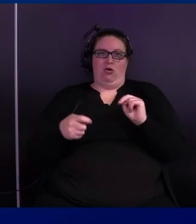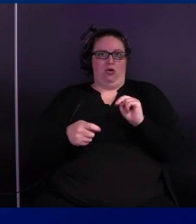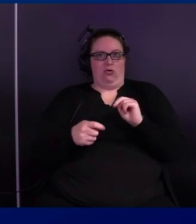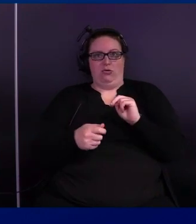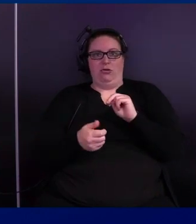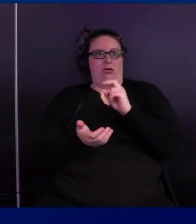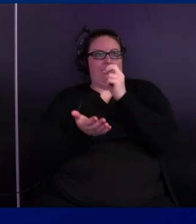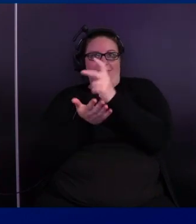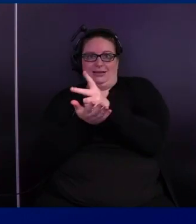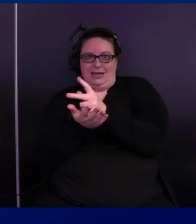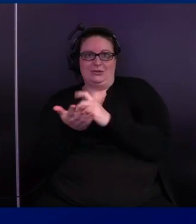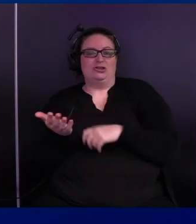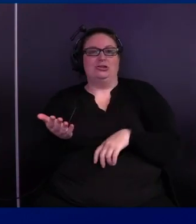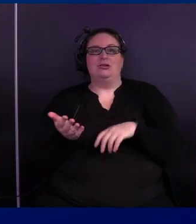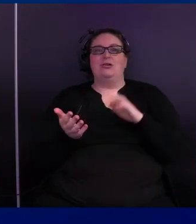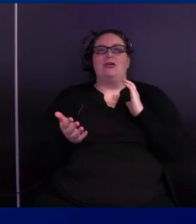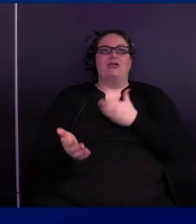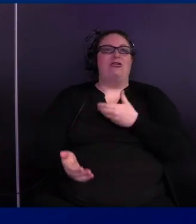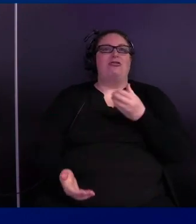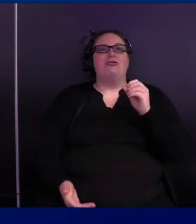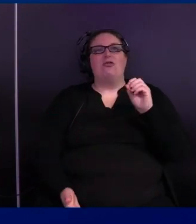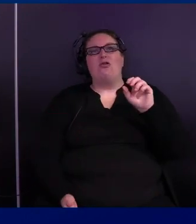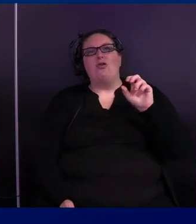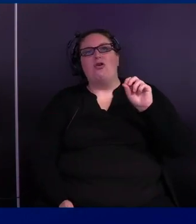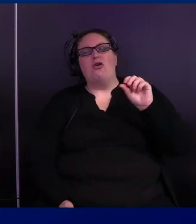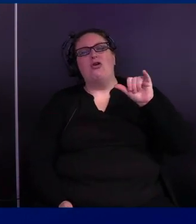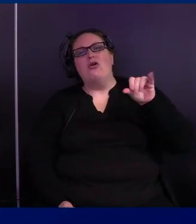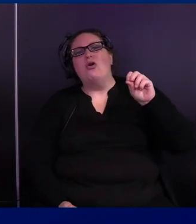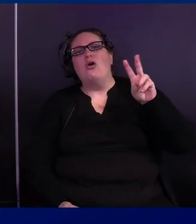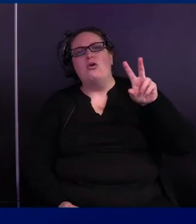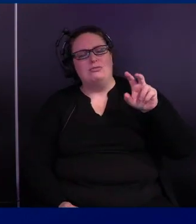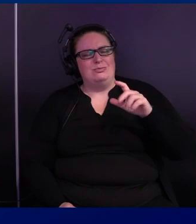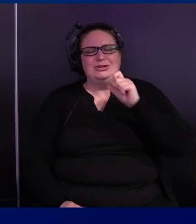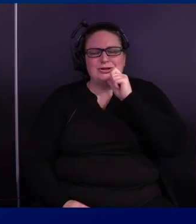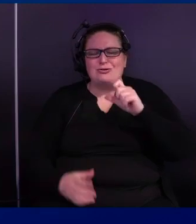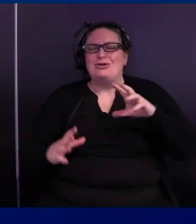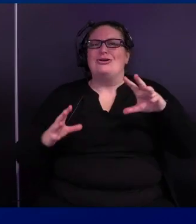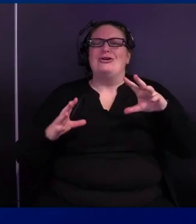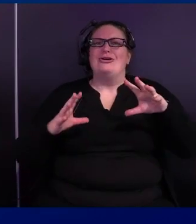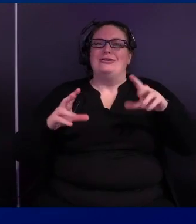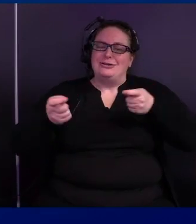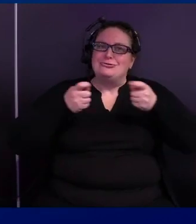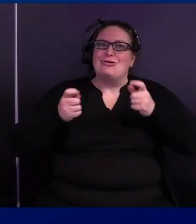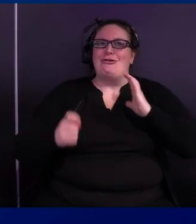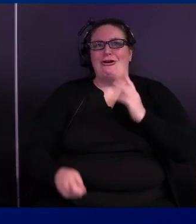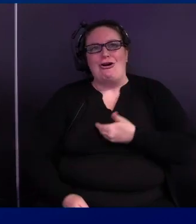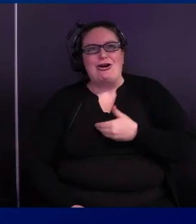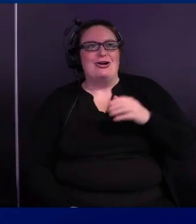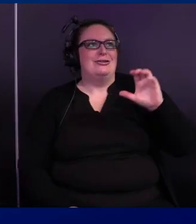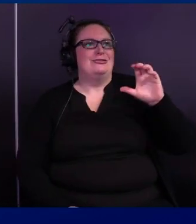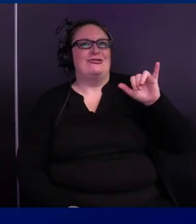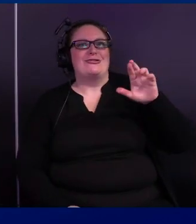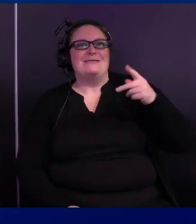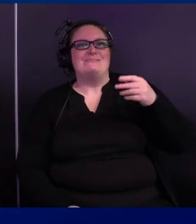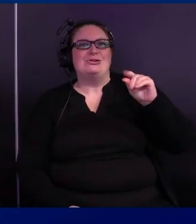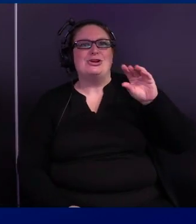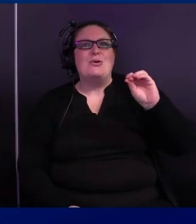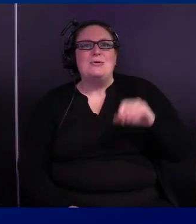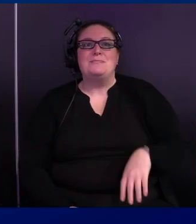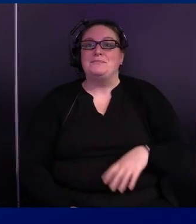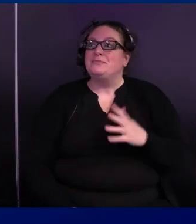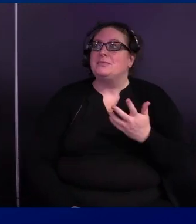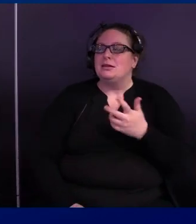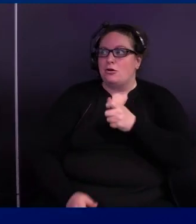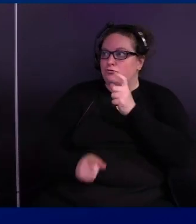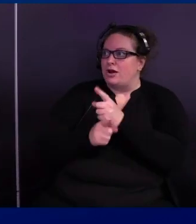cryptographic things. So let's not roll our own authorization. And what folks did 10 years ago is leading the problems today,